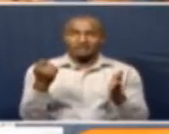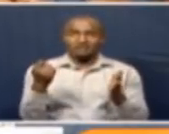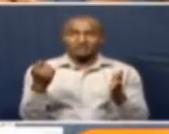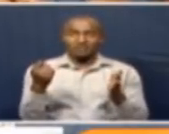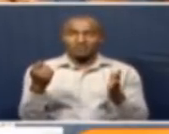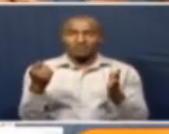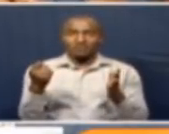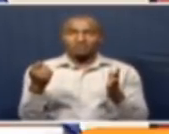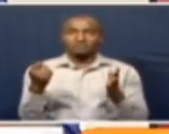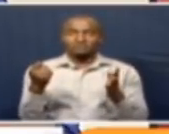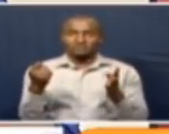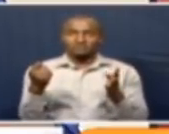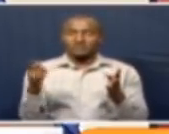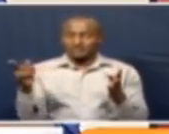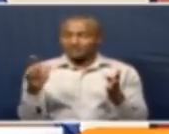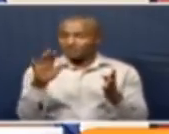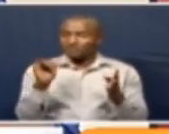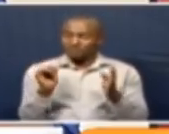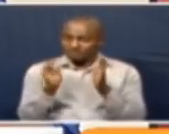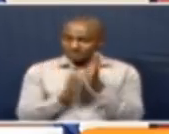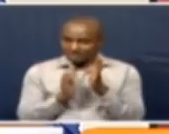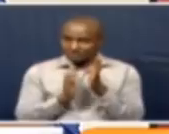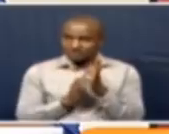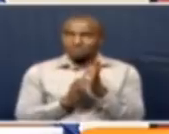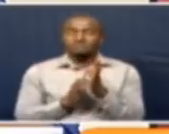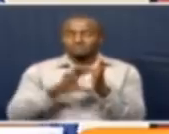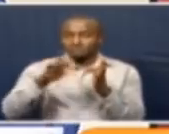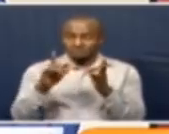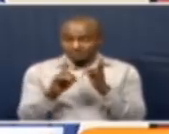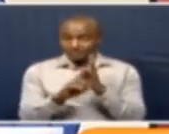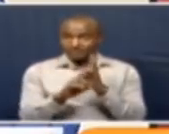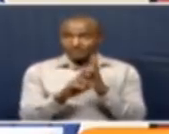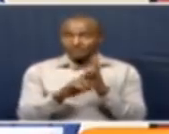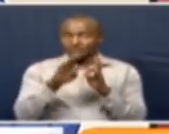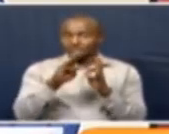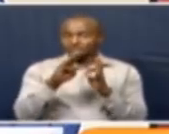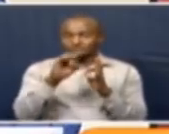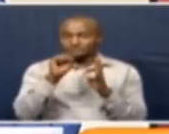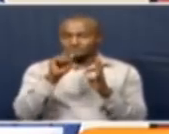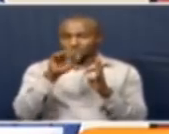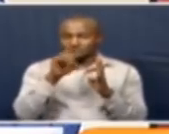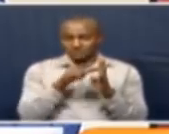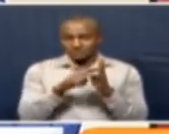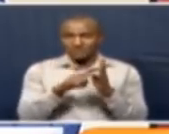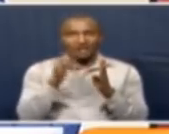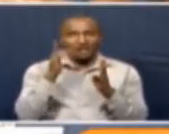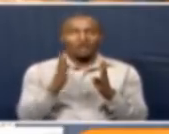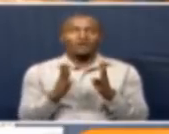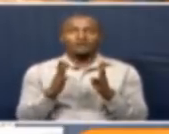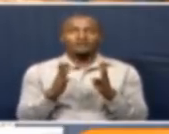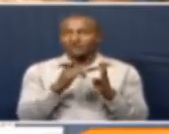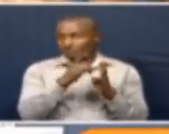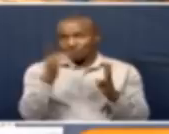she's Miss World Kenya 2016. That's Machakos County. And also with us tonight, Steve Ogola, who is not a stranger to your